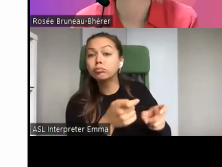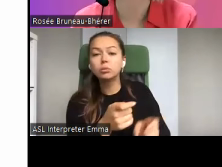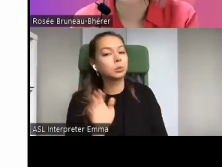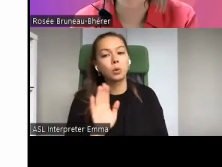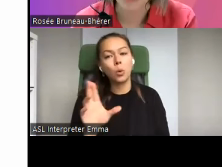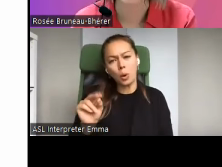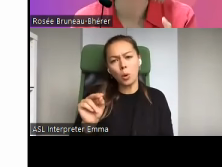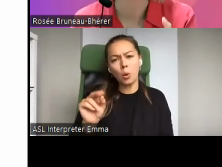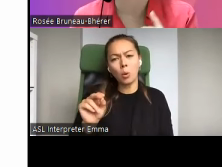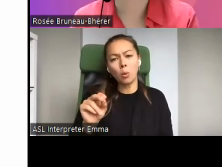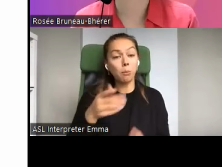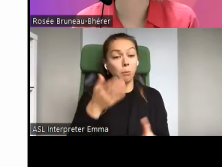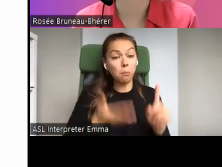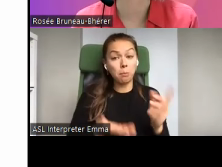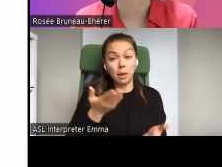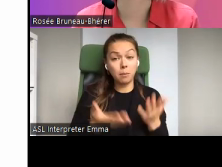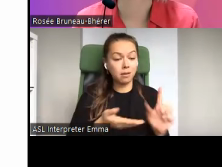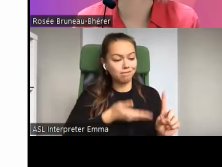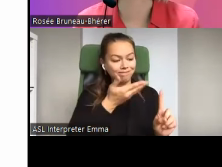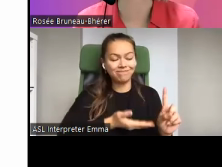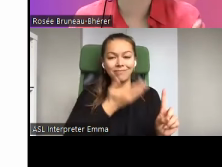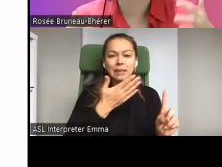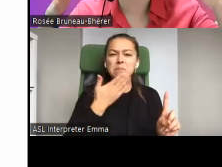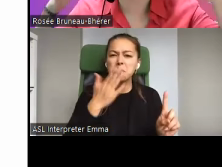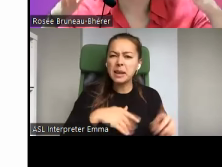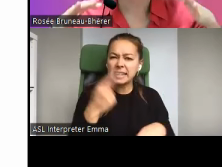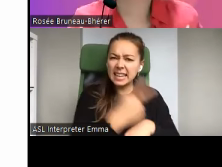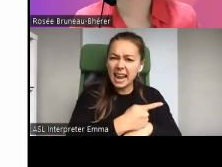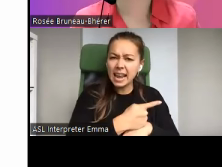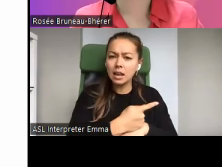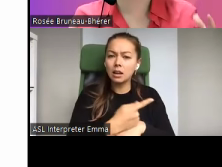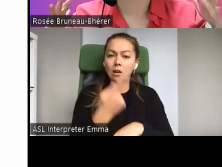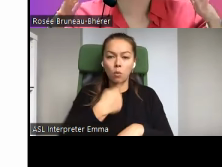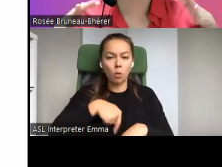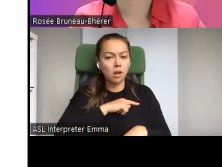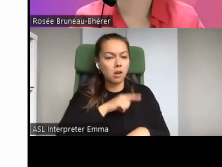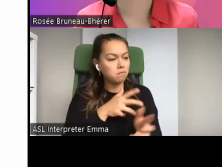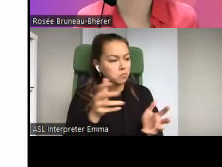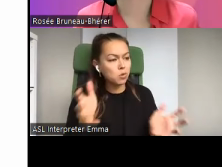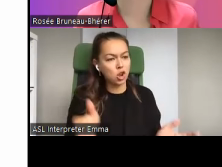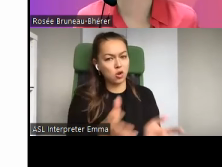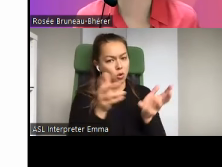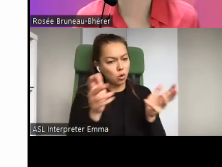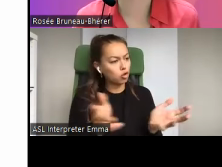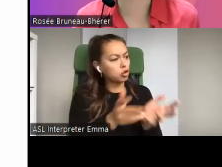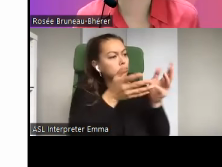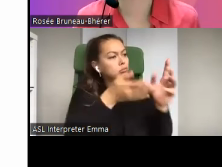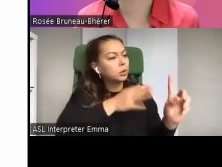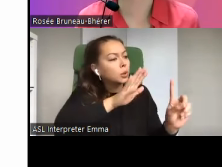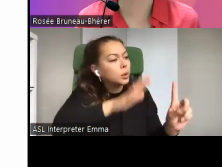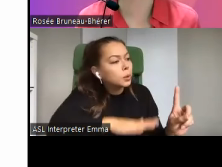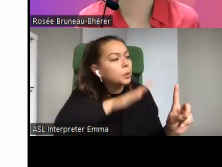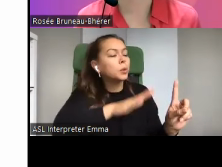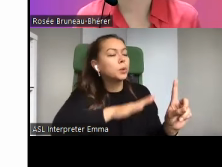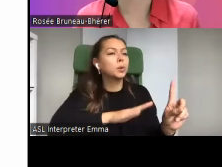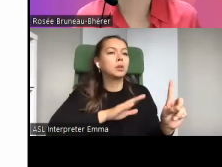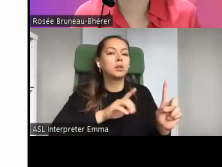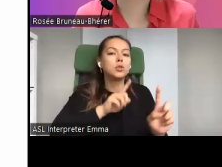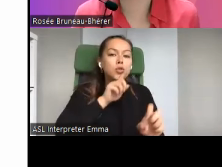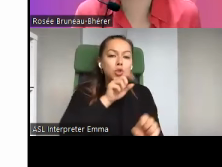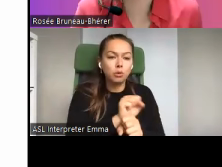he's oppositional. Let's encourage him, let's accompany him so that he can use this way of literally emptying